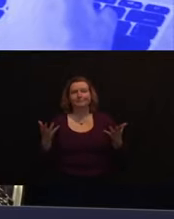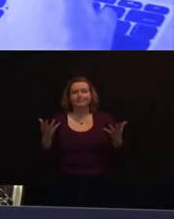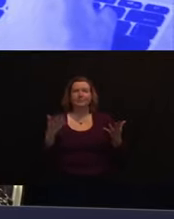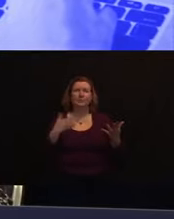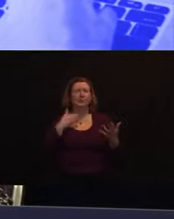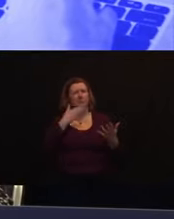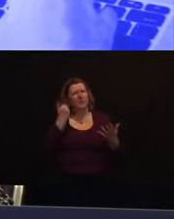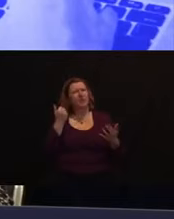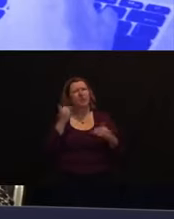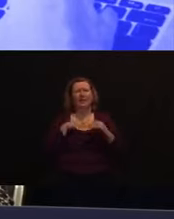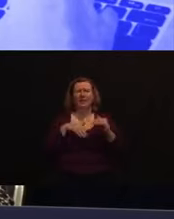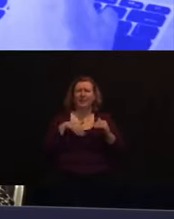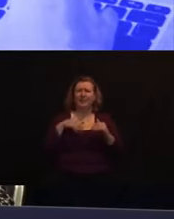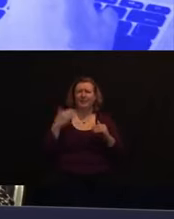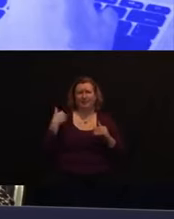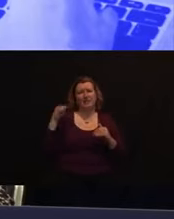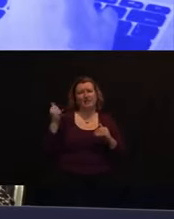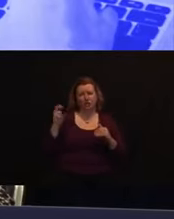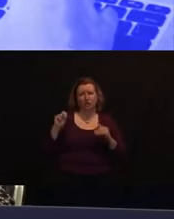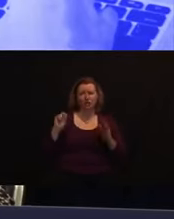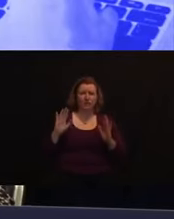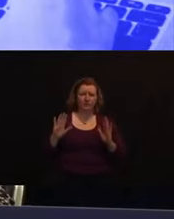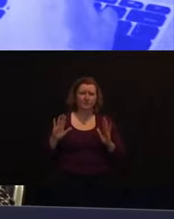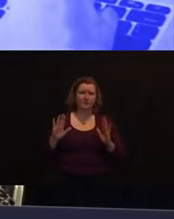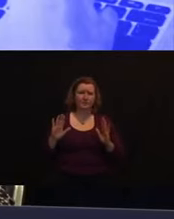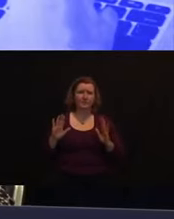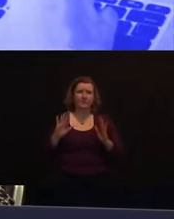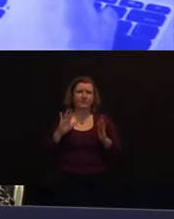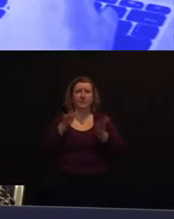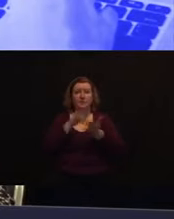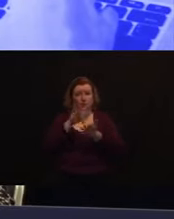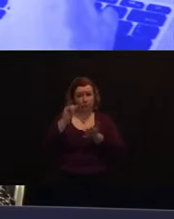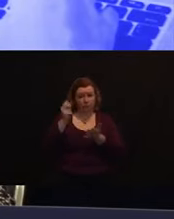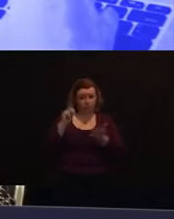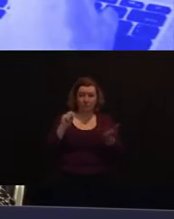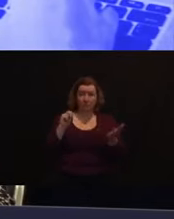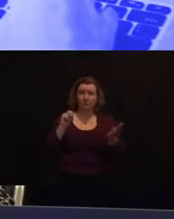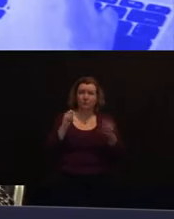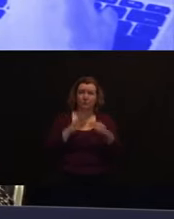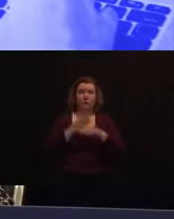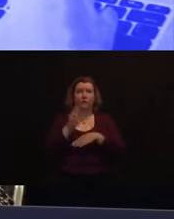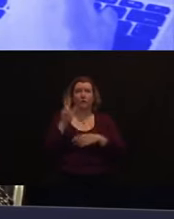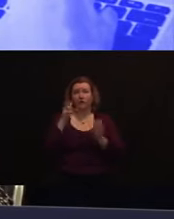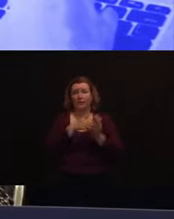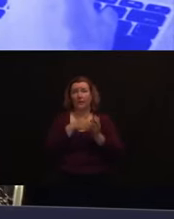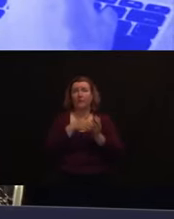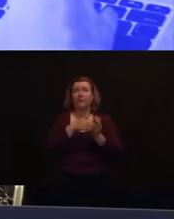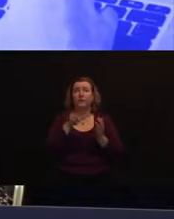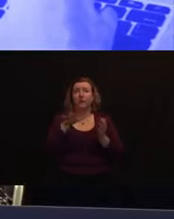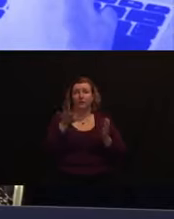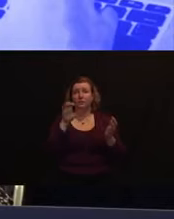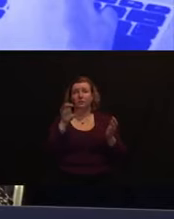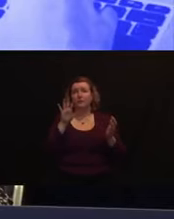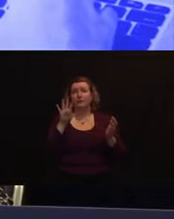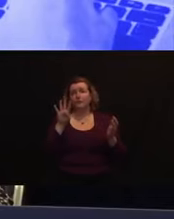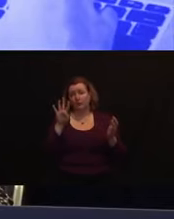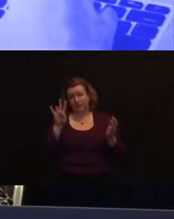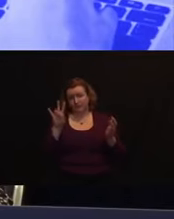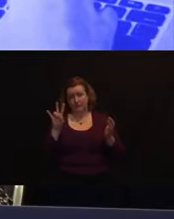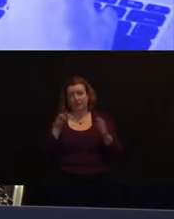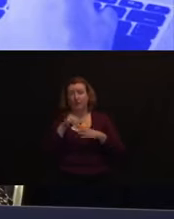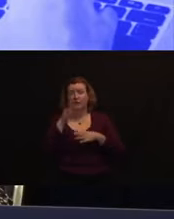were in January. In mid-January, we had 3,547 patients in our hospitals